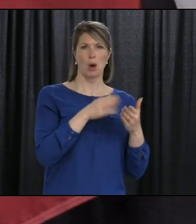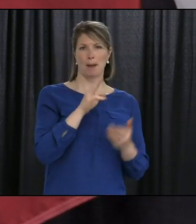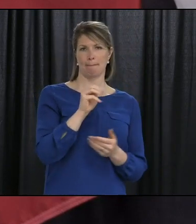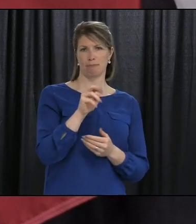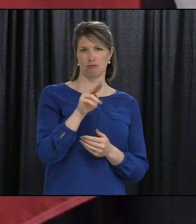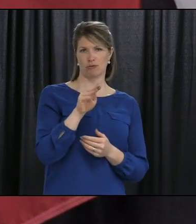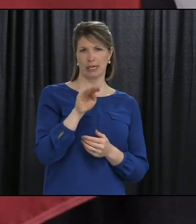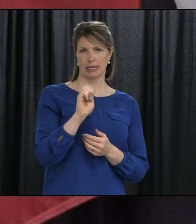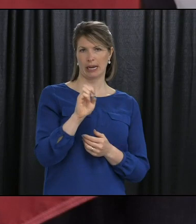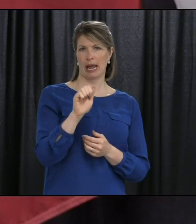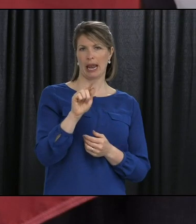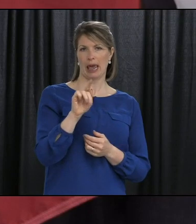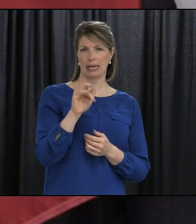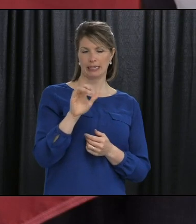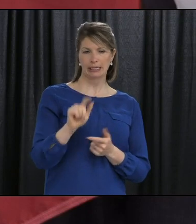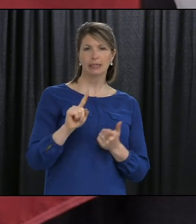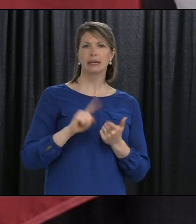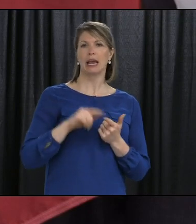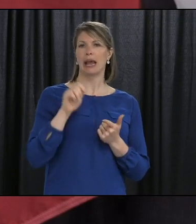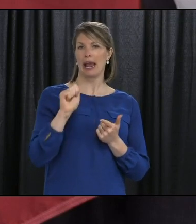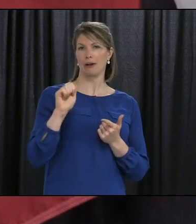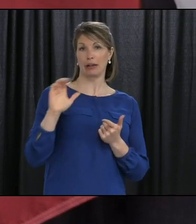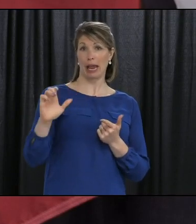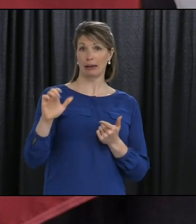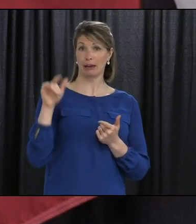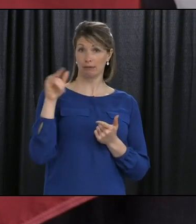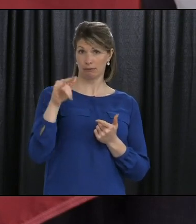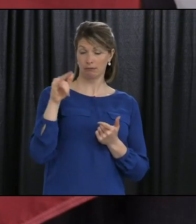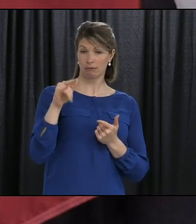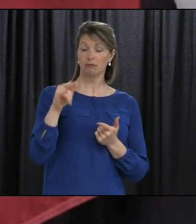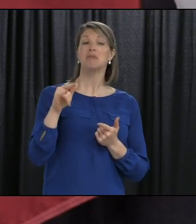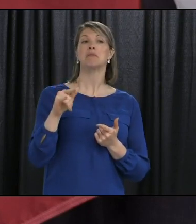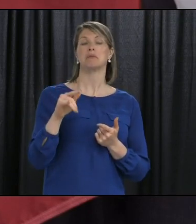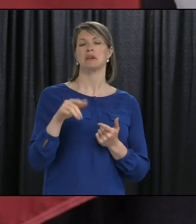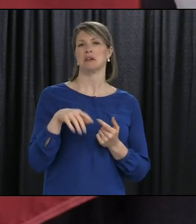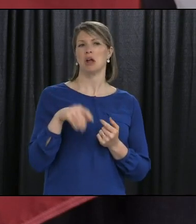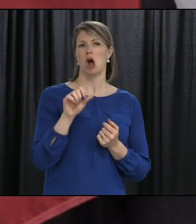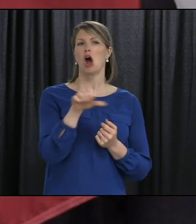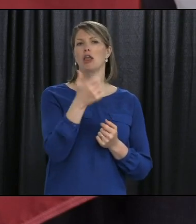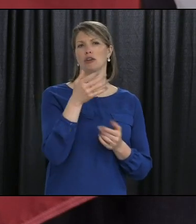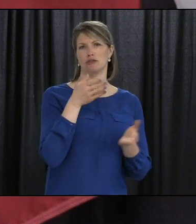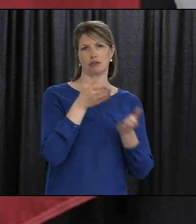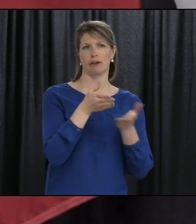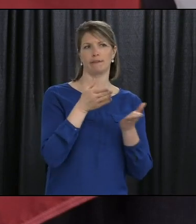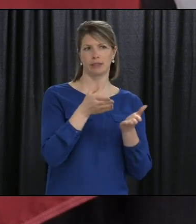are the service providers. So my understanding, this information has been provided